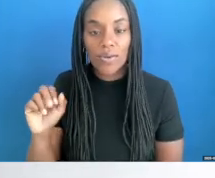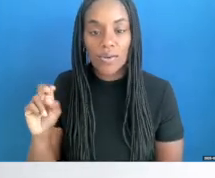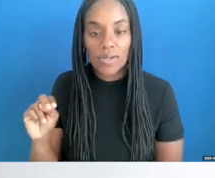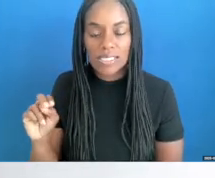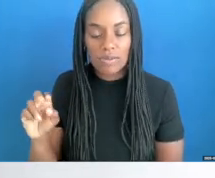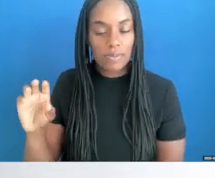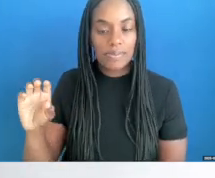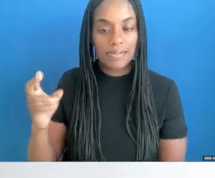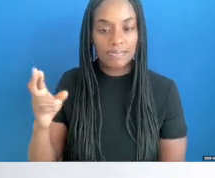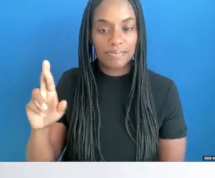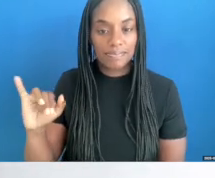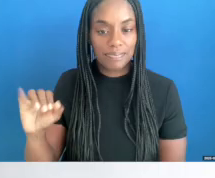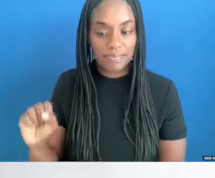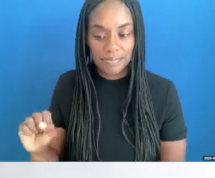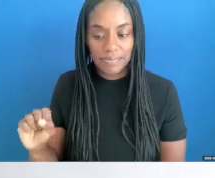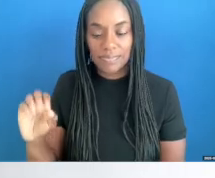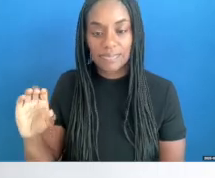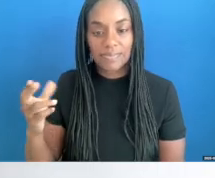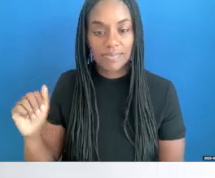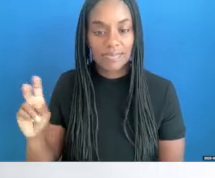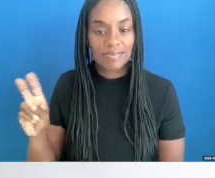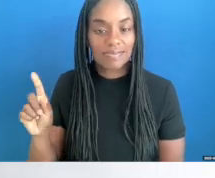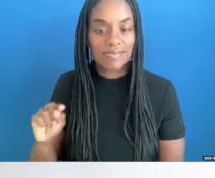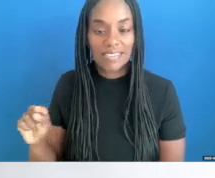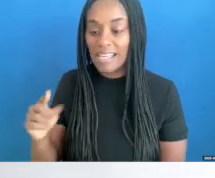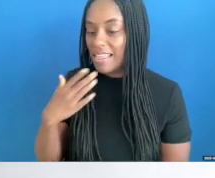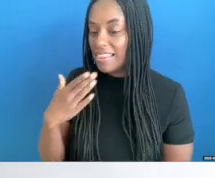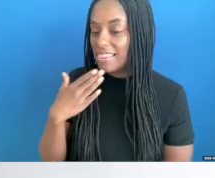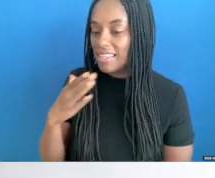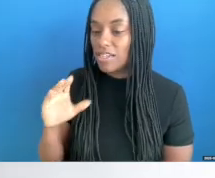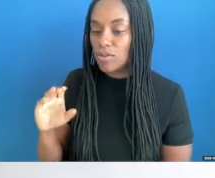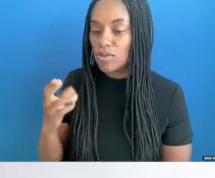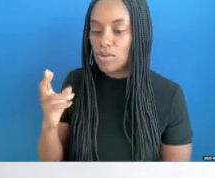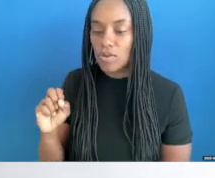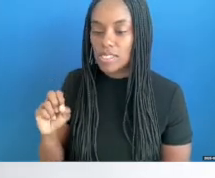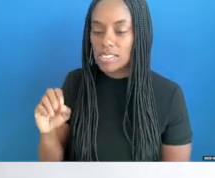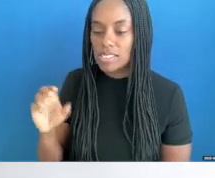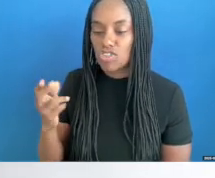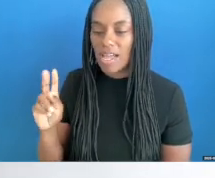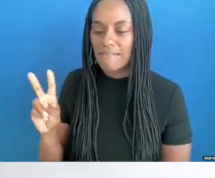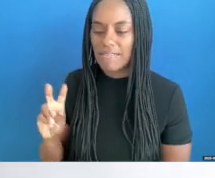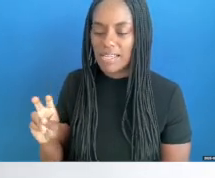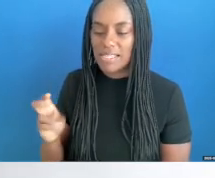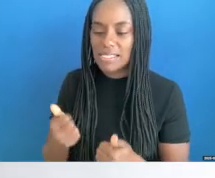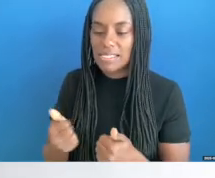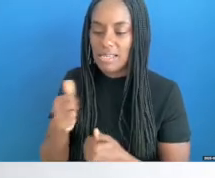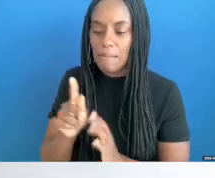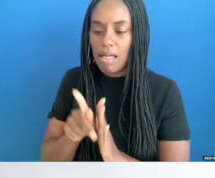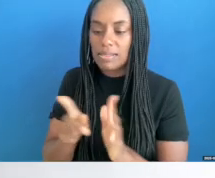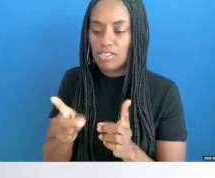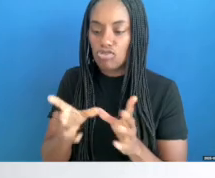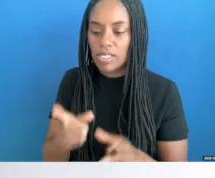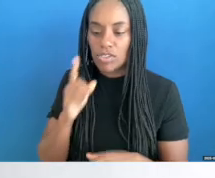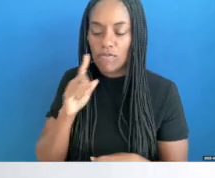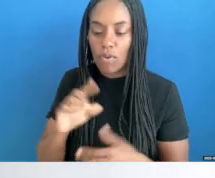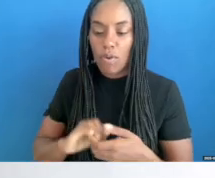Chavez. Yes, thank Please. you. Chris Chavez, Deputy Policy Director at Coalition for Clean Air. A comment